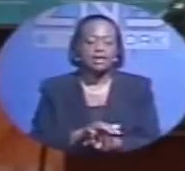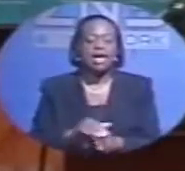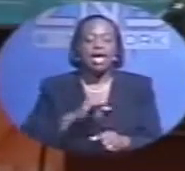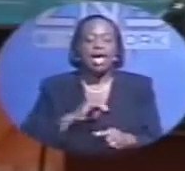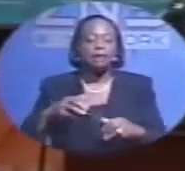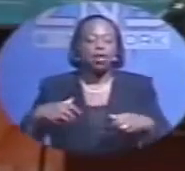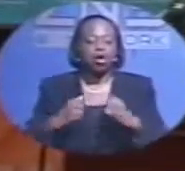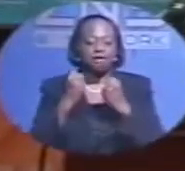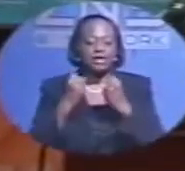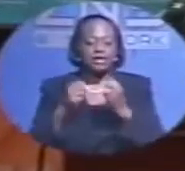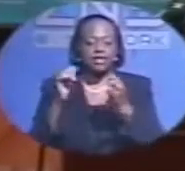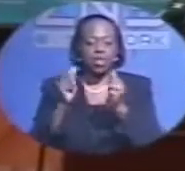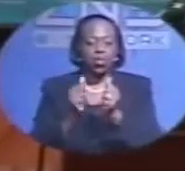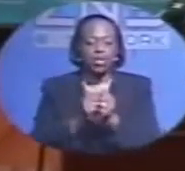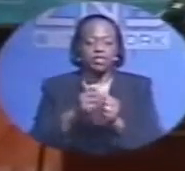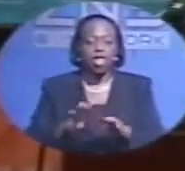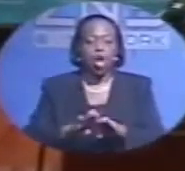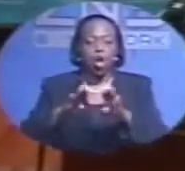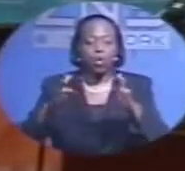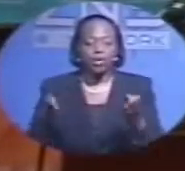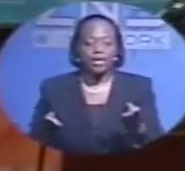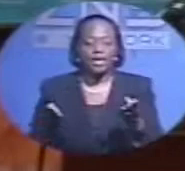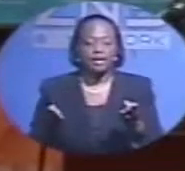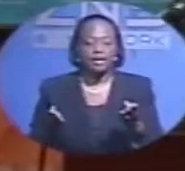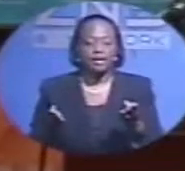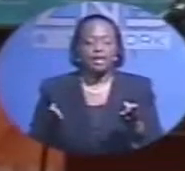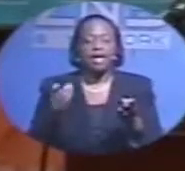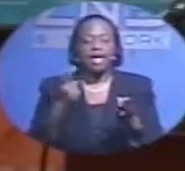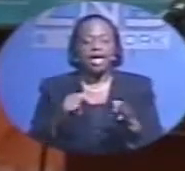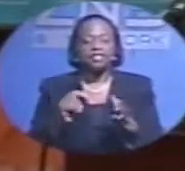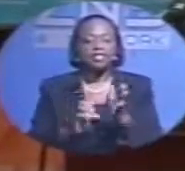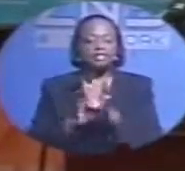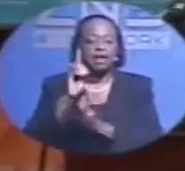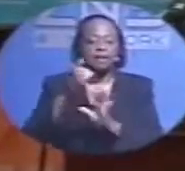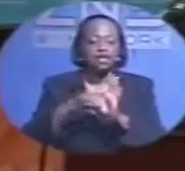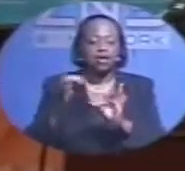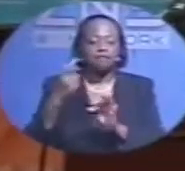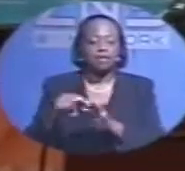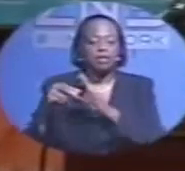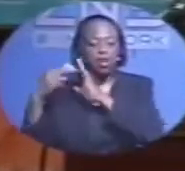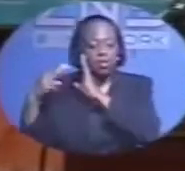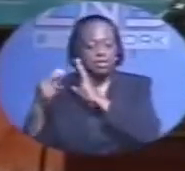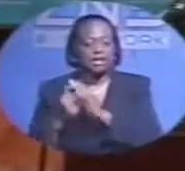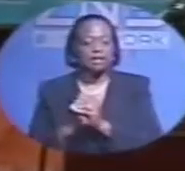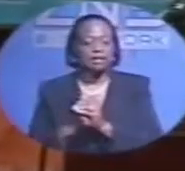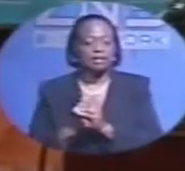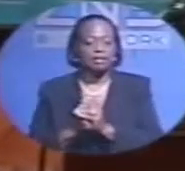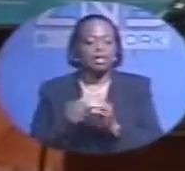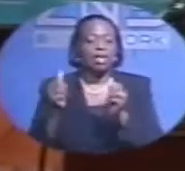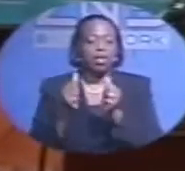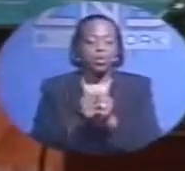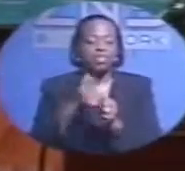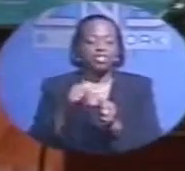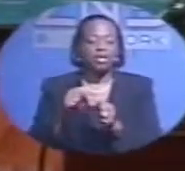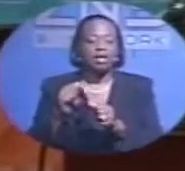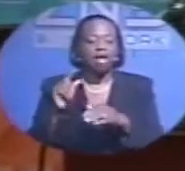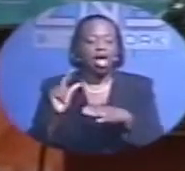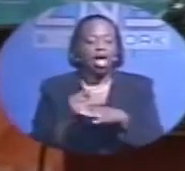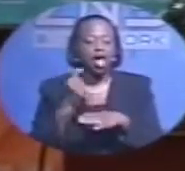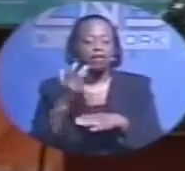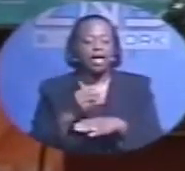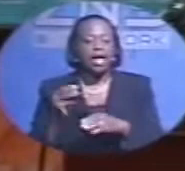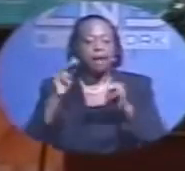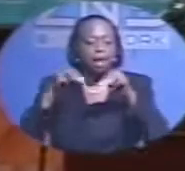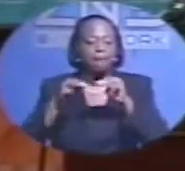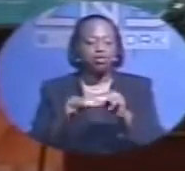that with the opening and continued development of the ultra-luxury Albany Resort, with its residential Gulf Spa marine